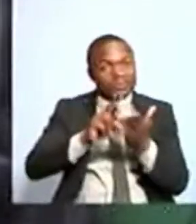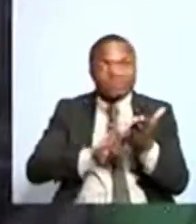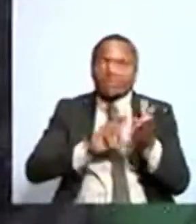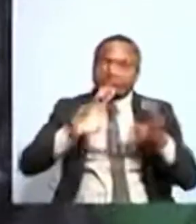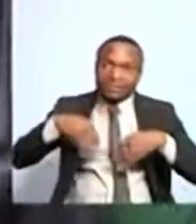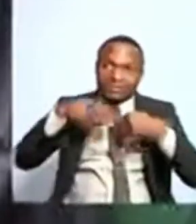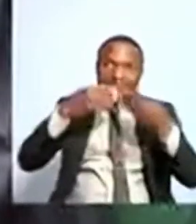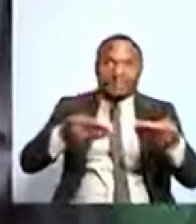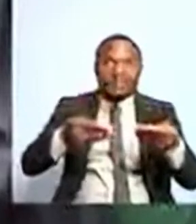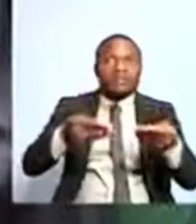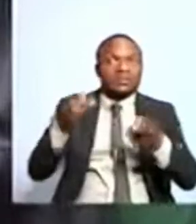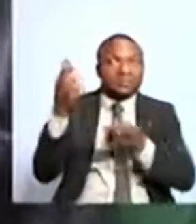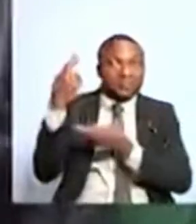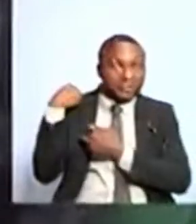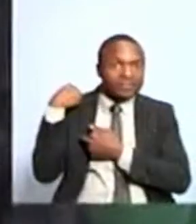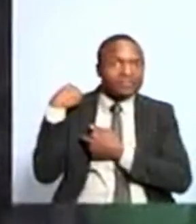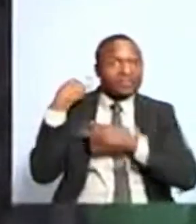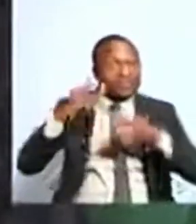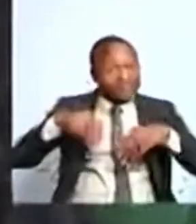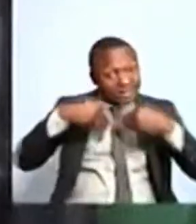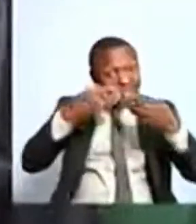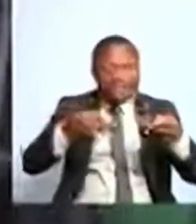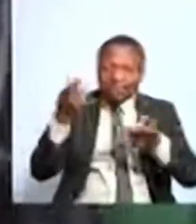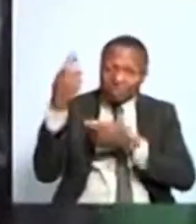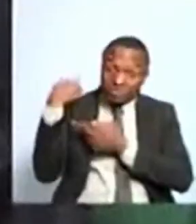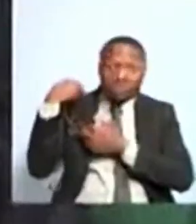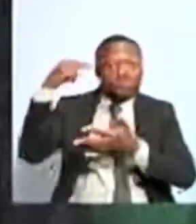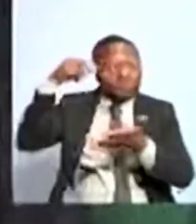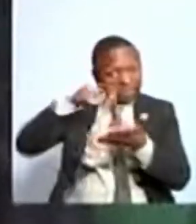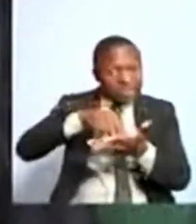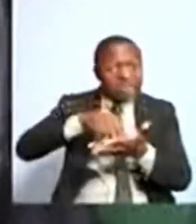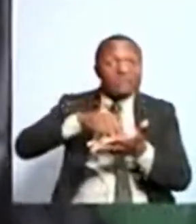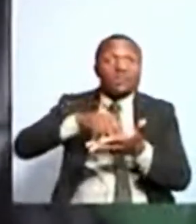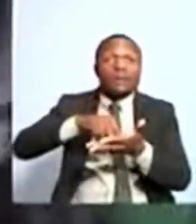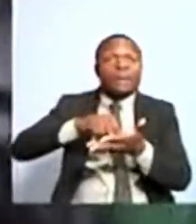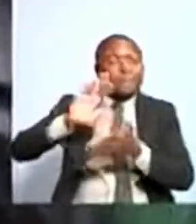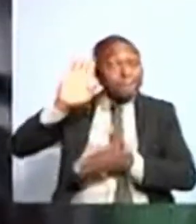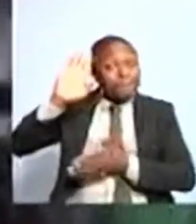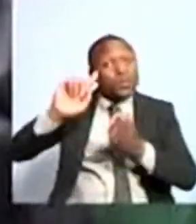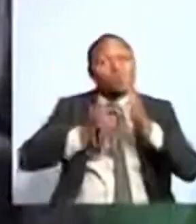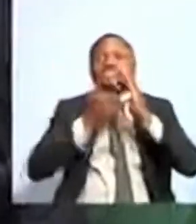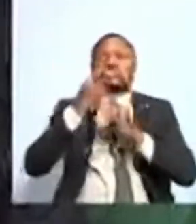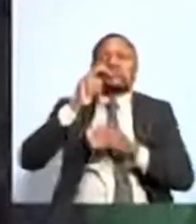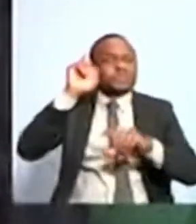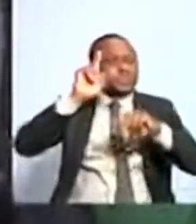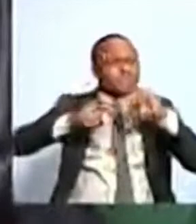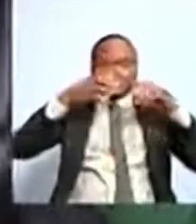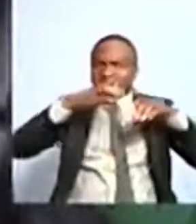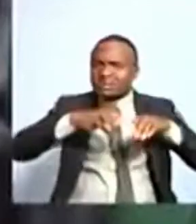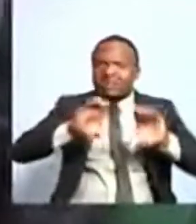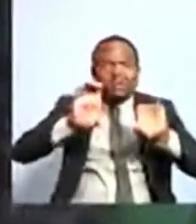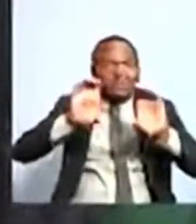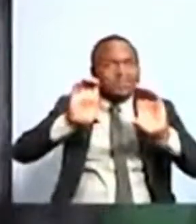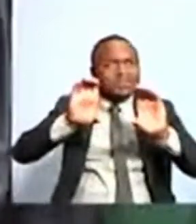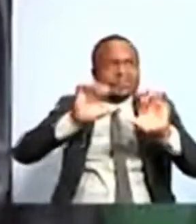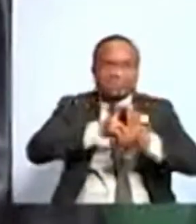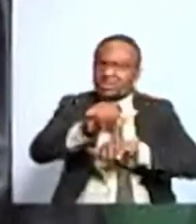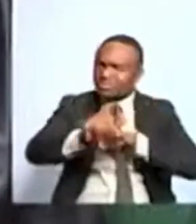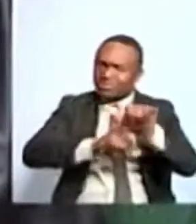him mandate to rise on a point of order, because we can't continue to be